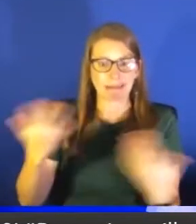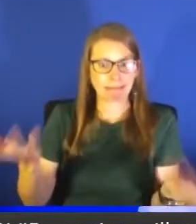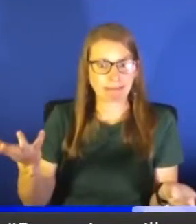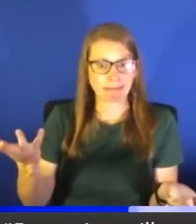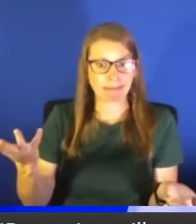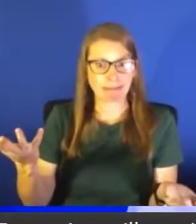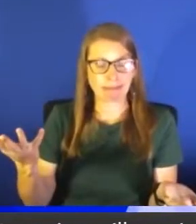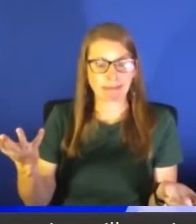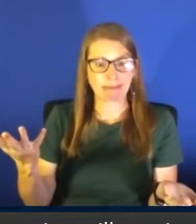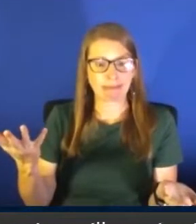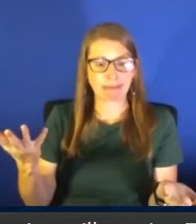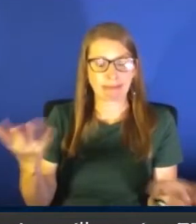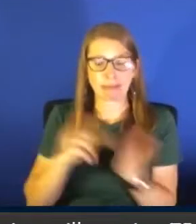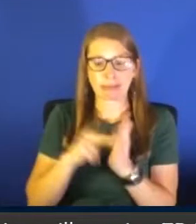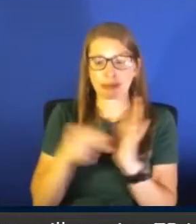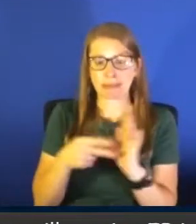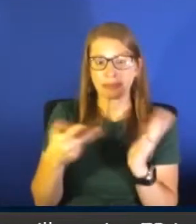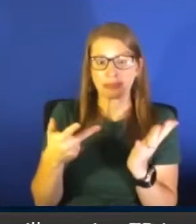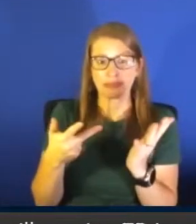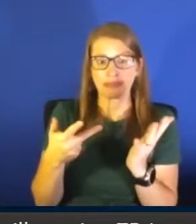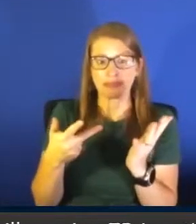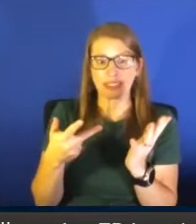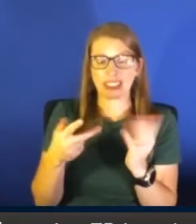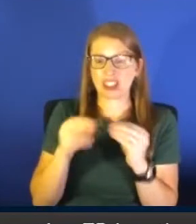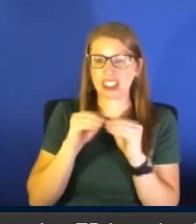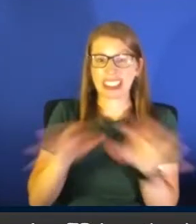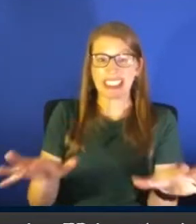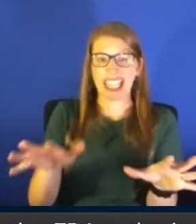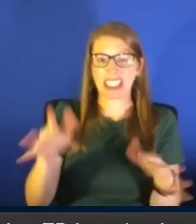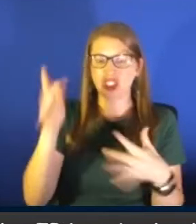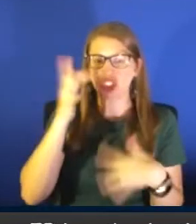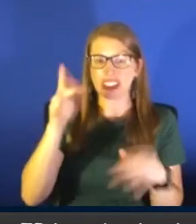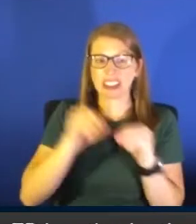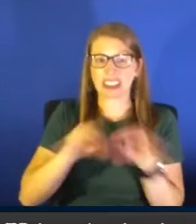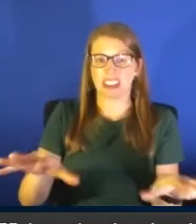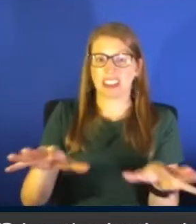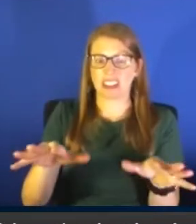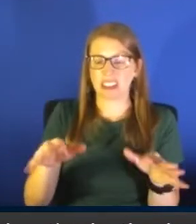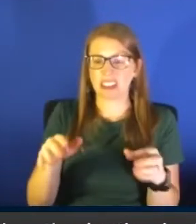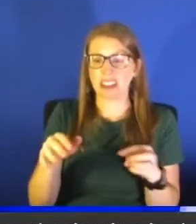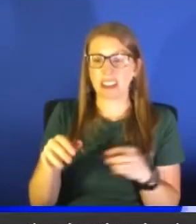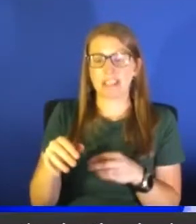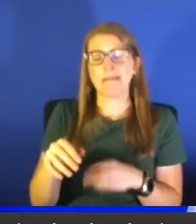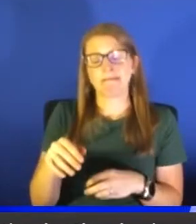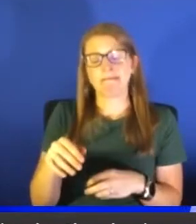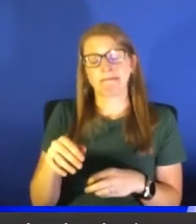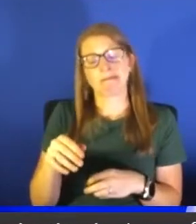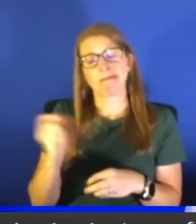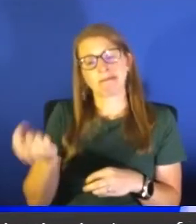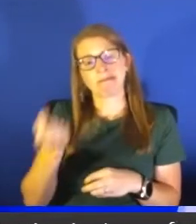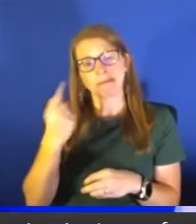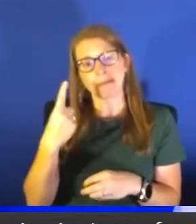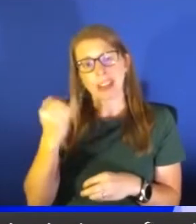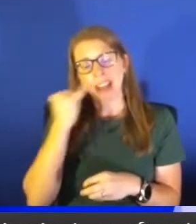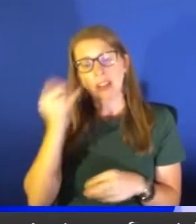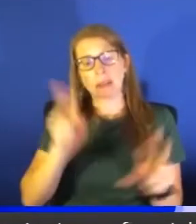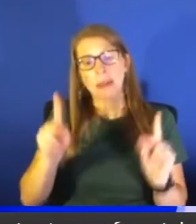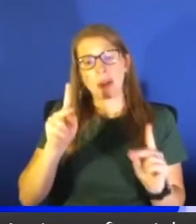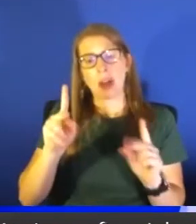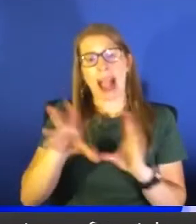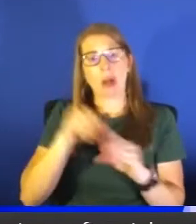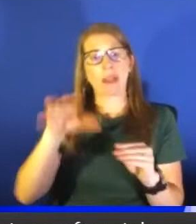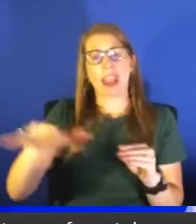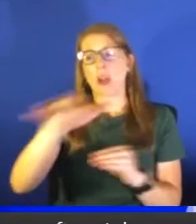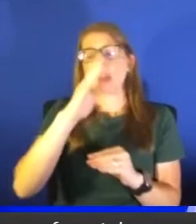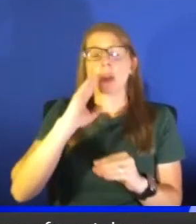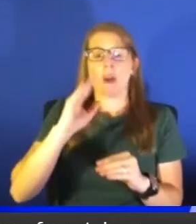Yeah, I mean, is this, it's just contagious? Yeah, I think Hyper-contagious? that's what we have to understand, is that if people are out there, we know the virus is circulating.